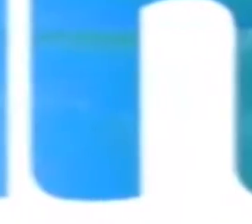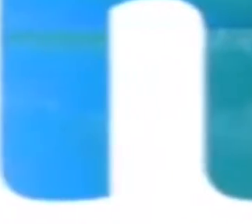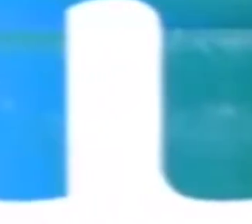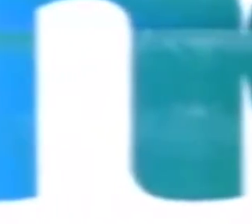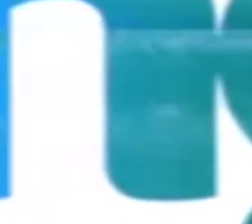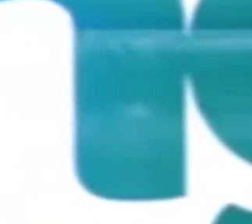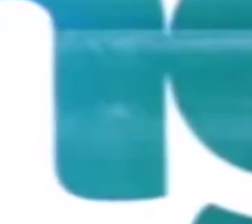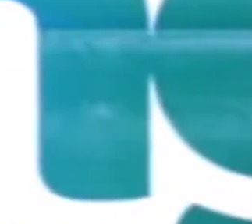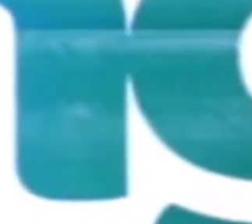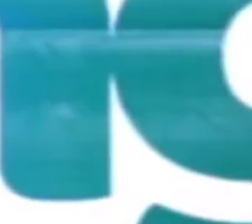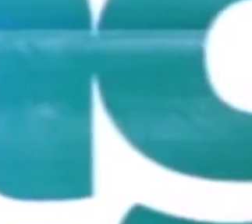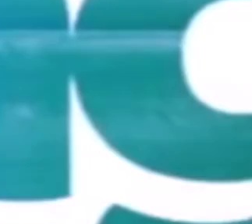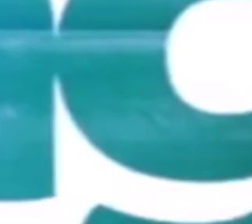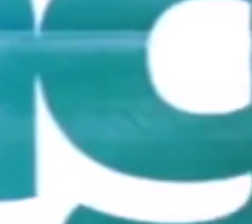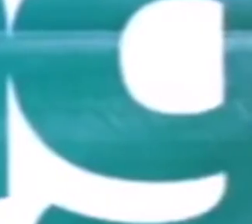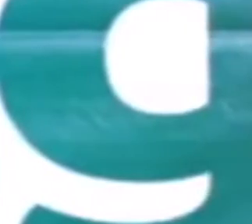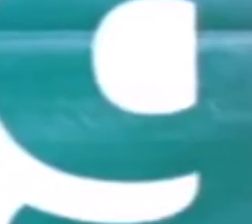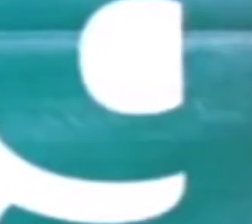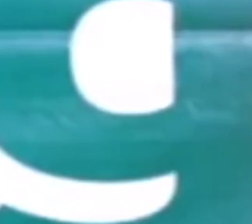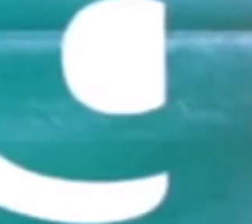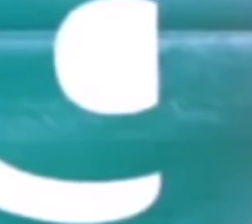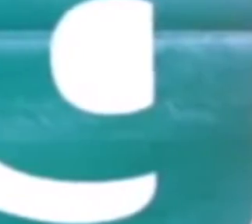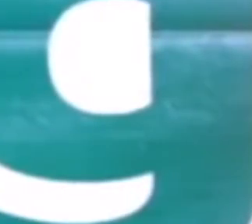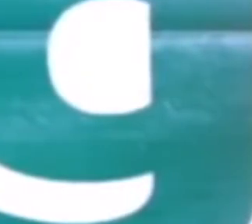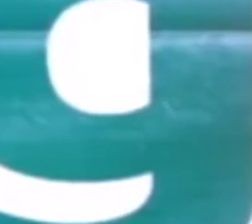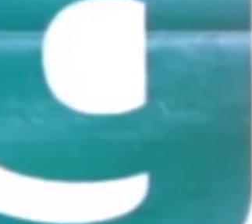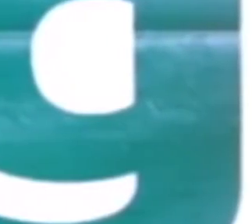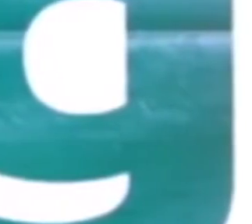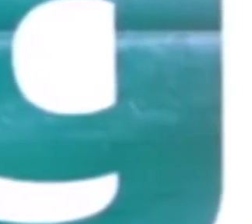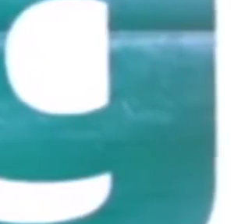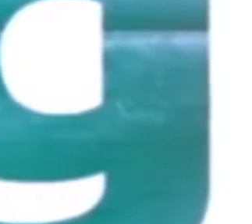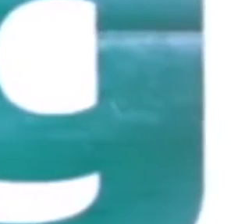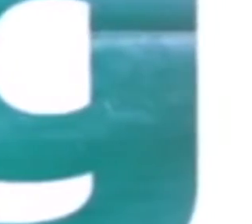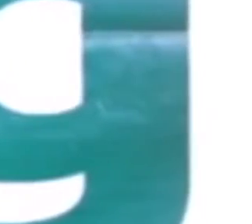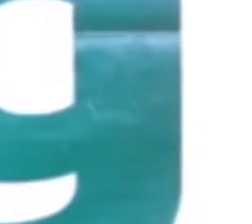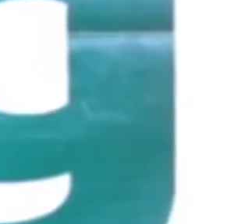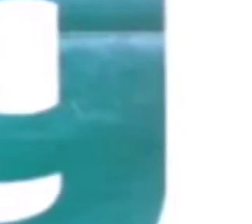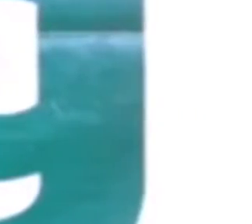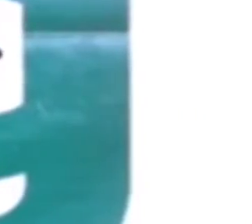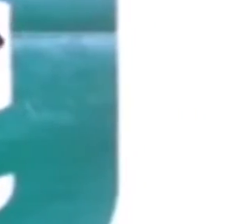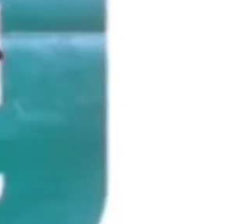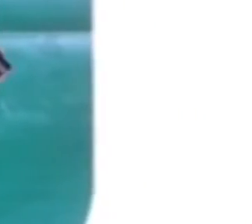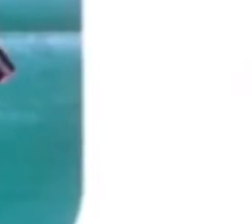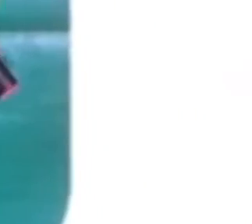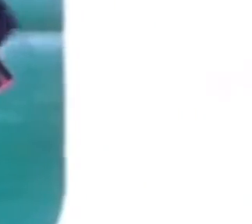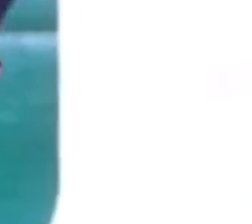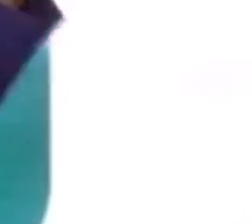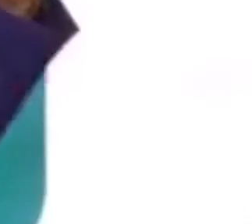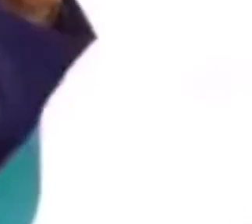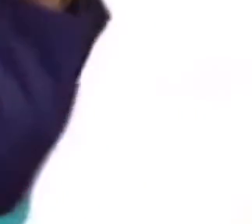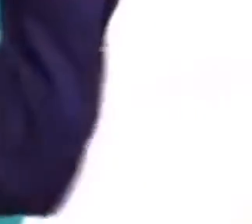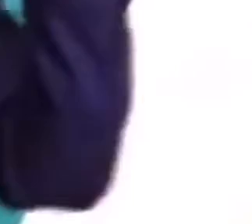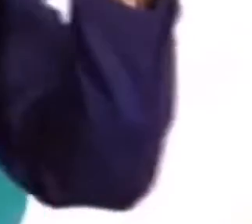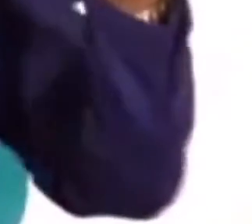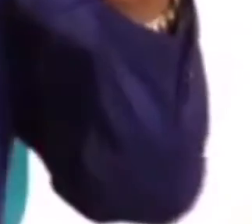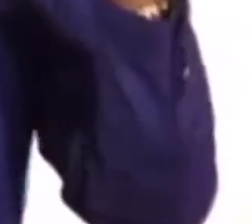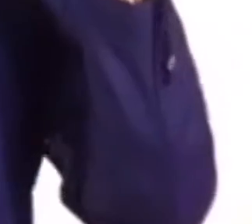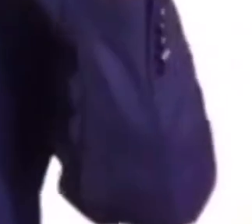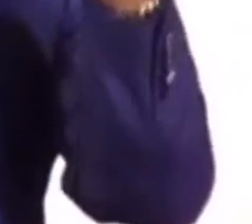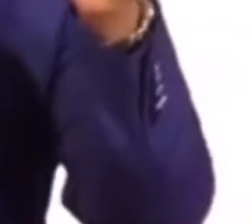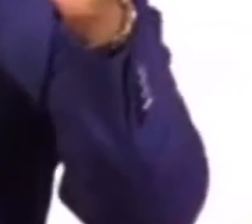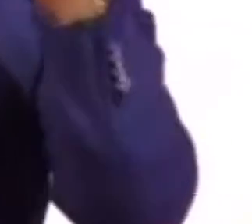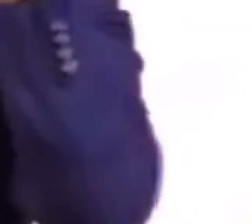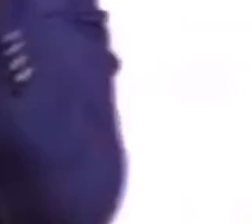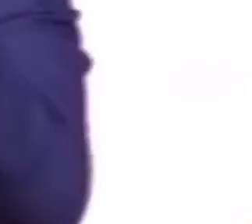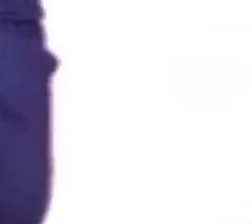fire, fire, fire, fall on me. On the day of